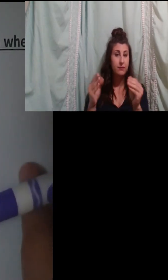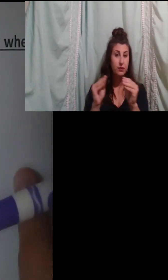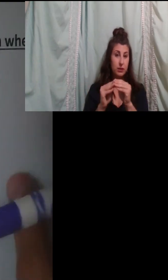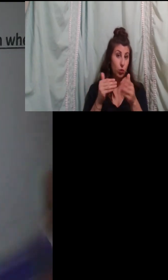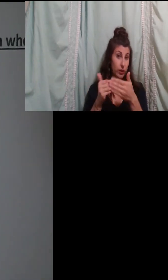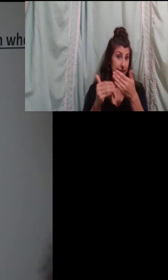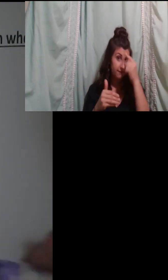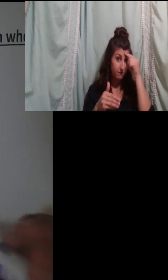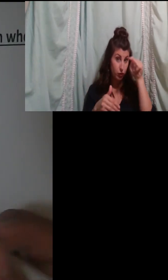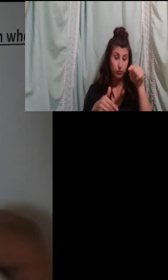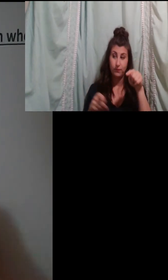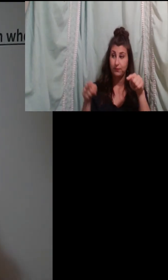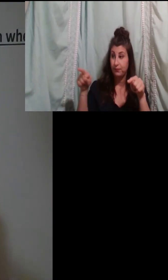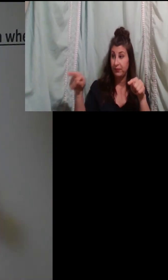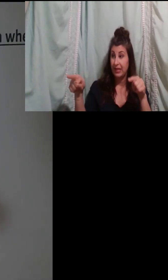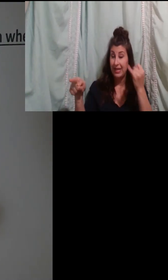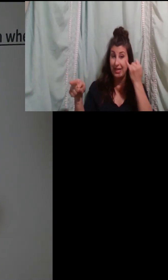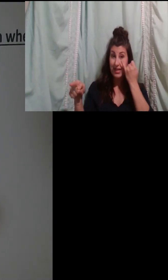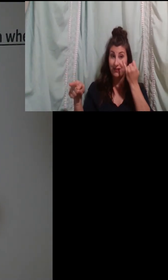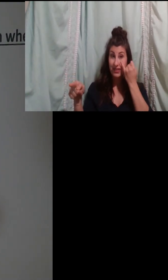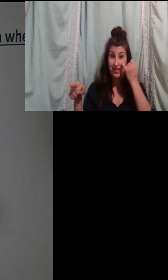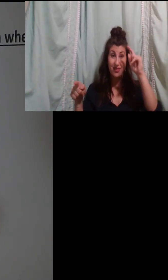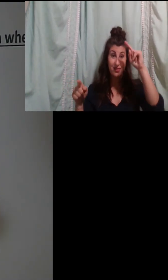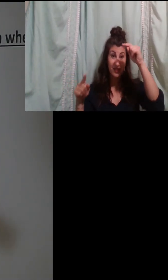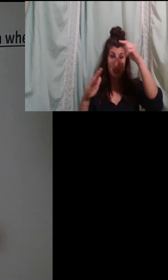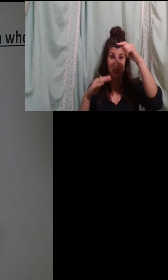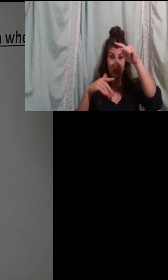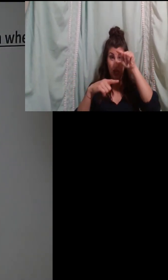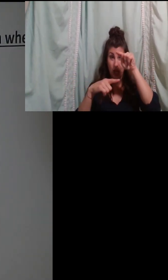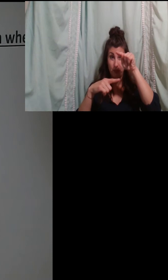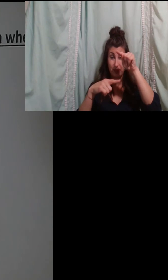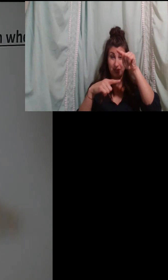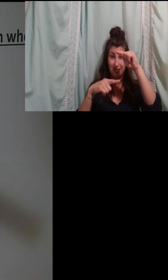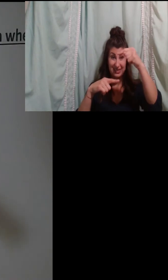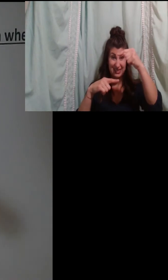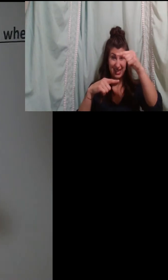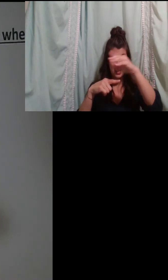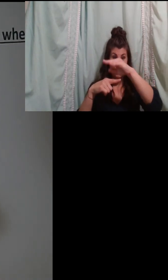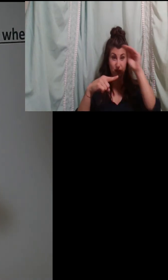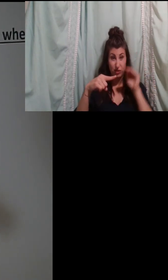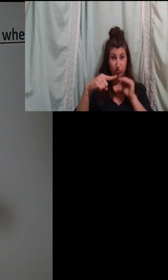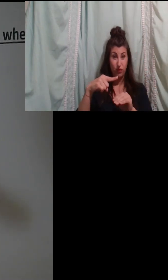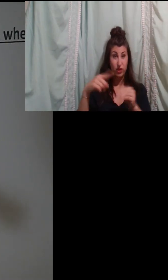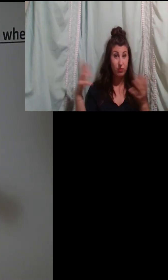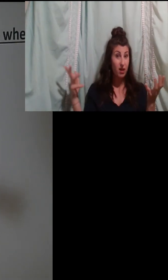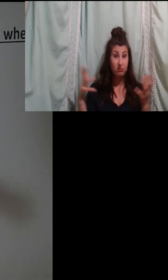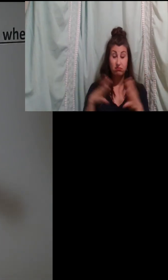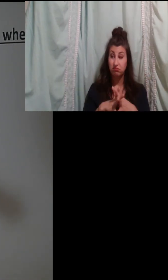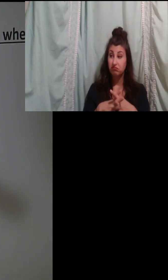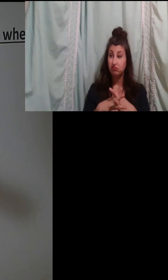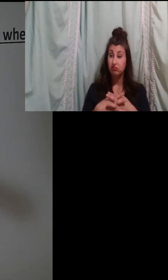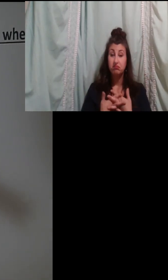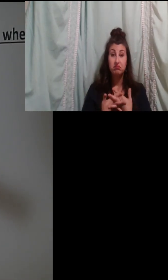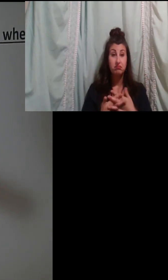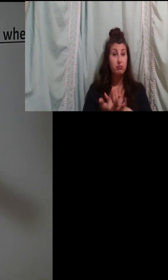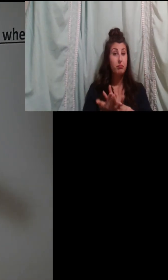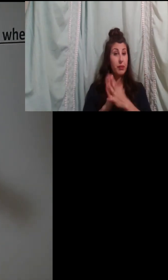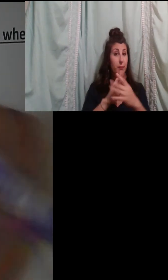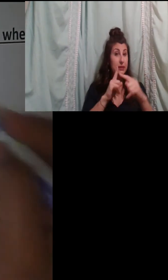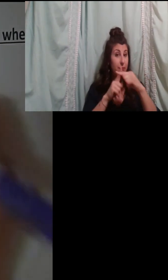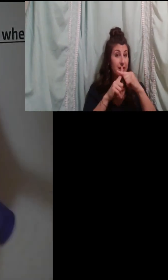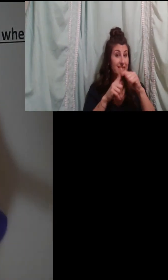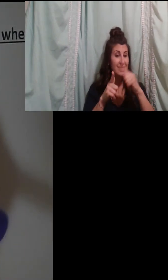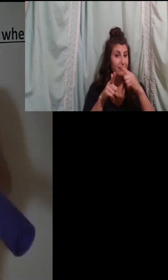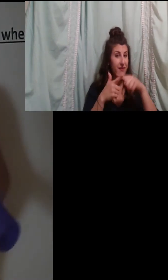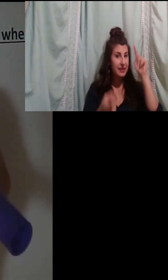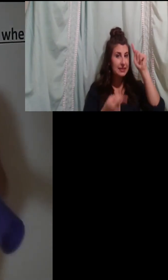stuff to make it easy for you. Here, if it's at the top, it's a negative, so I can bring it to the bottom. Make